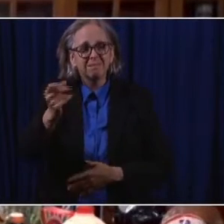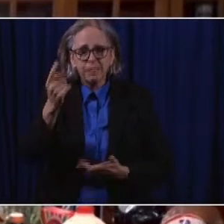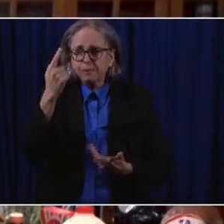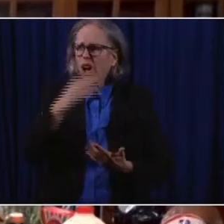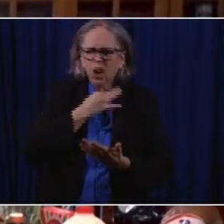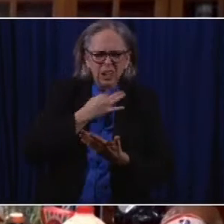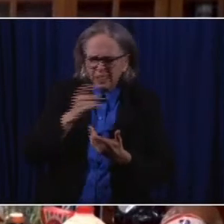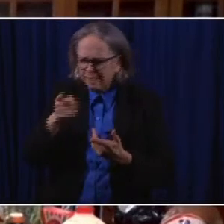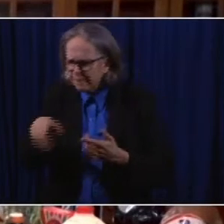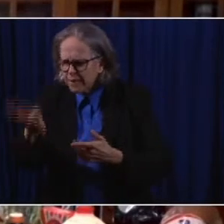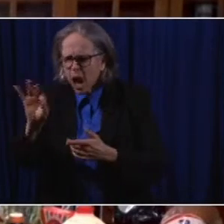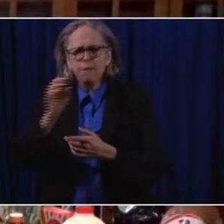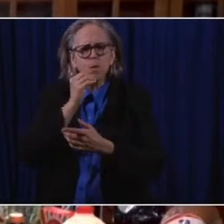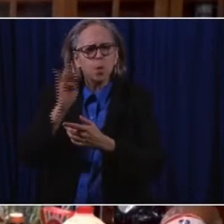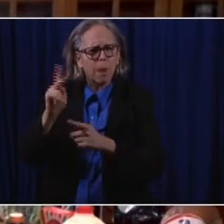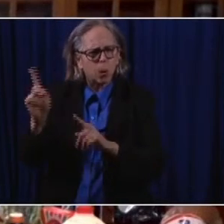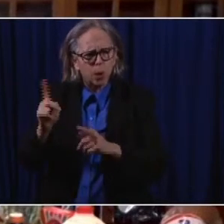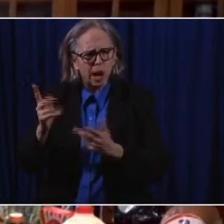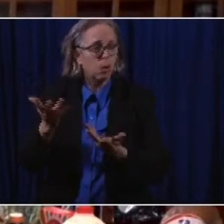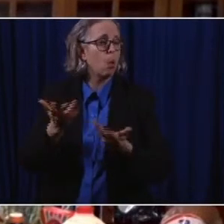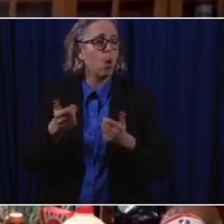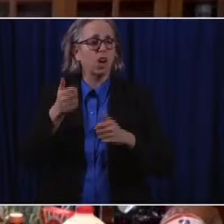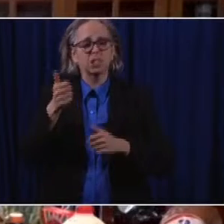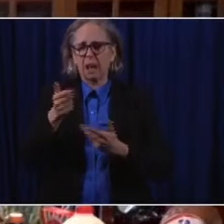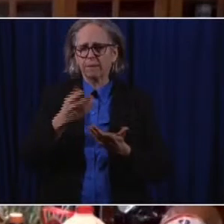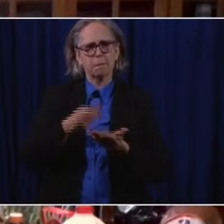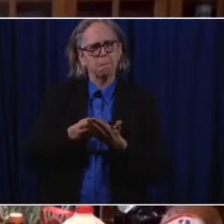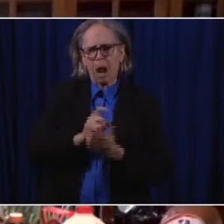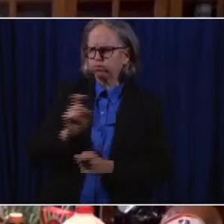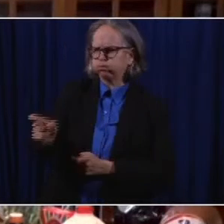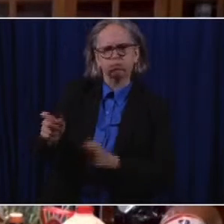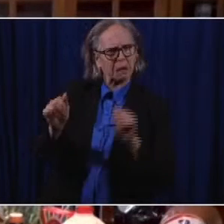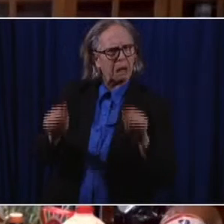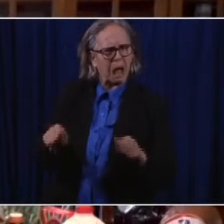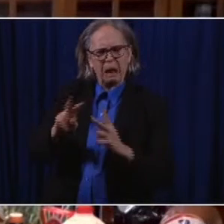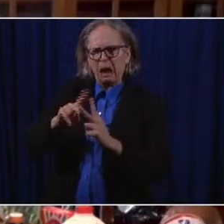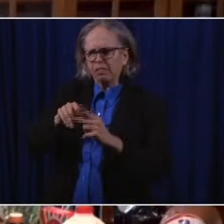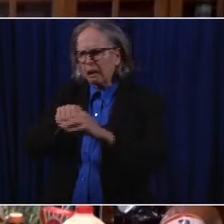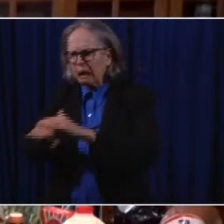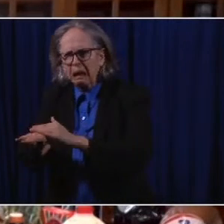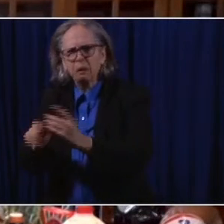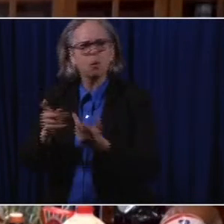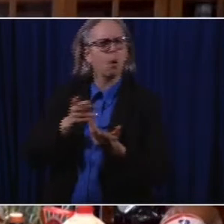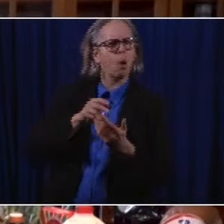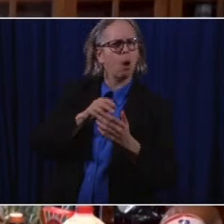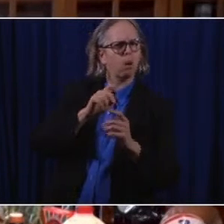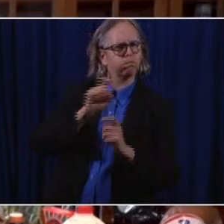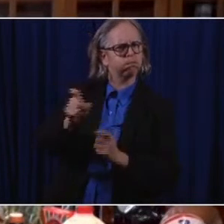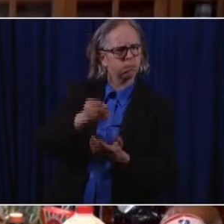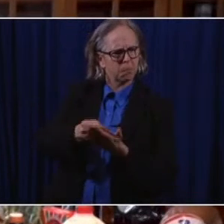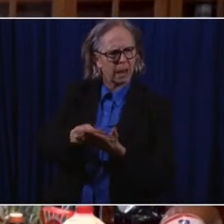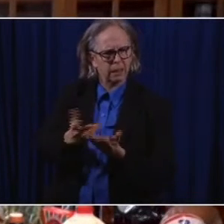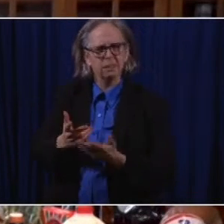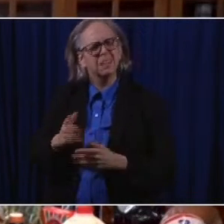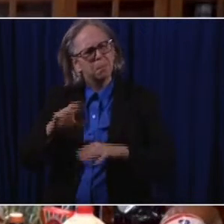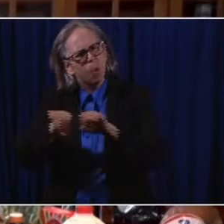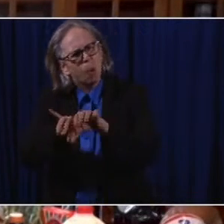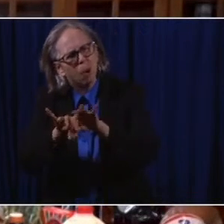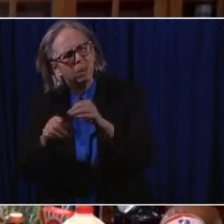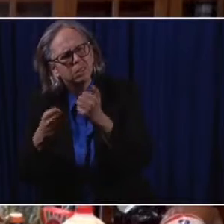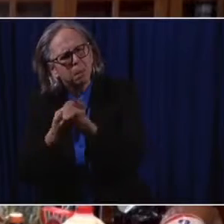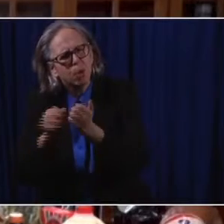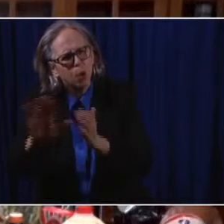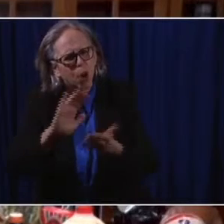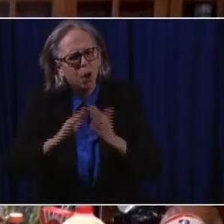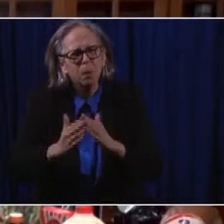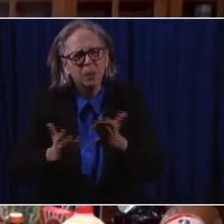that local food bank, which will directly help people in your very own community. This is one holiday gift that's going to make